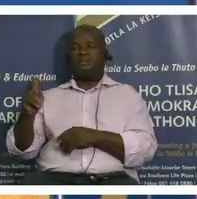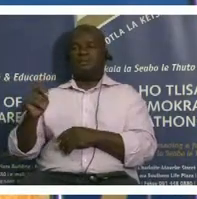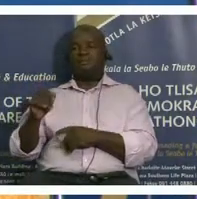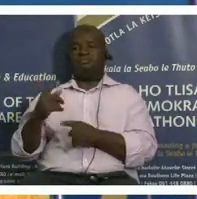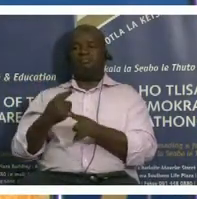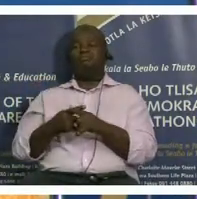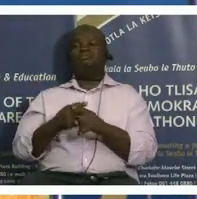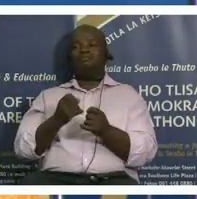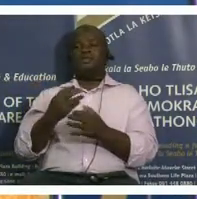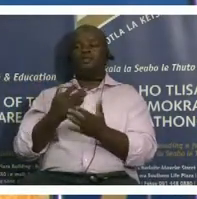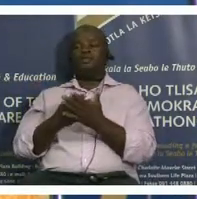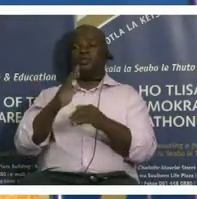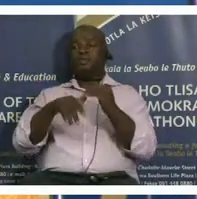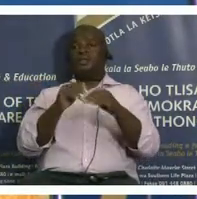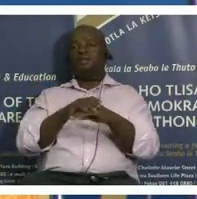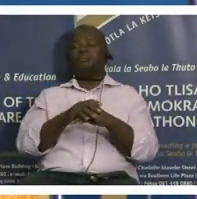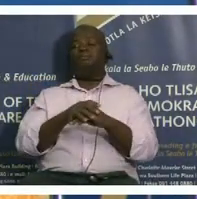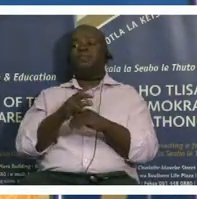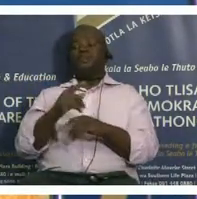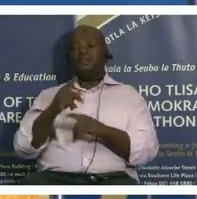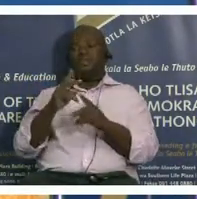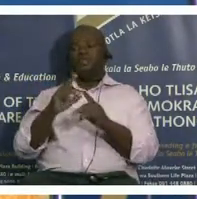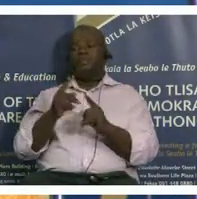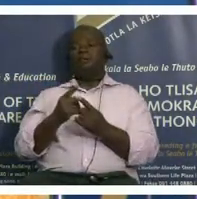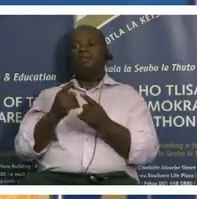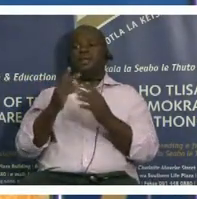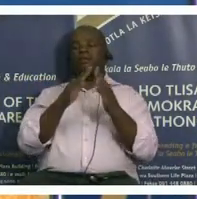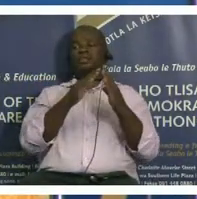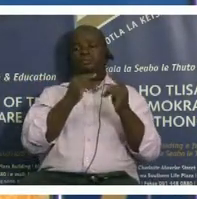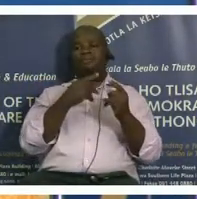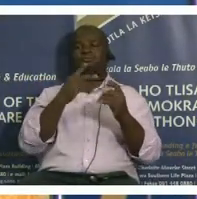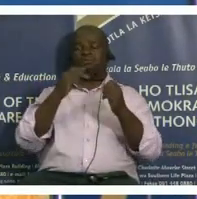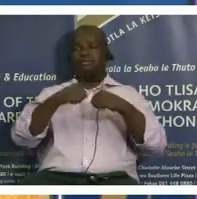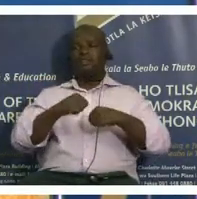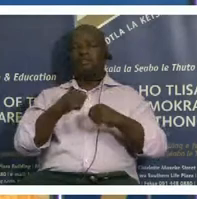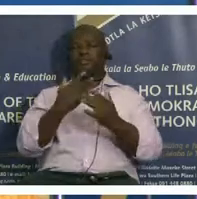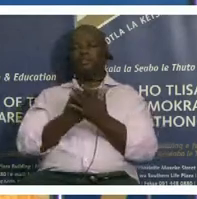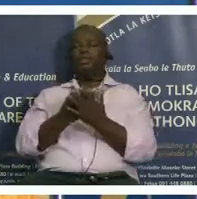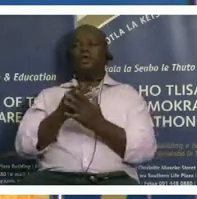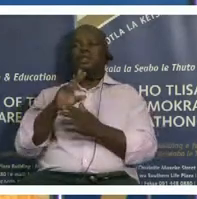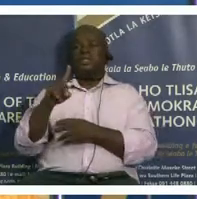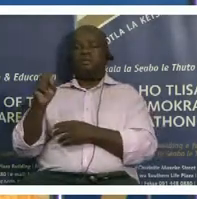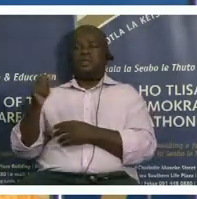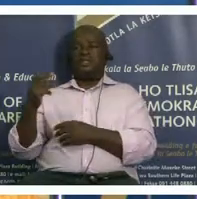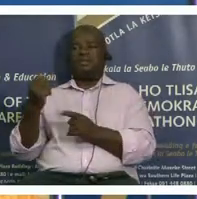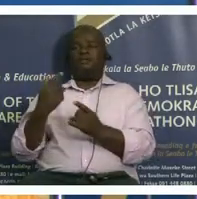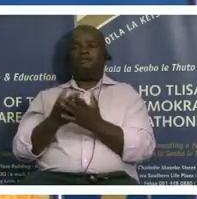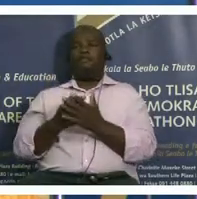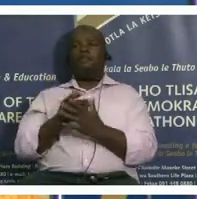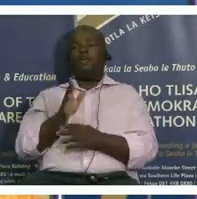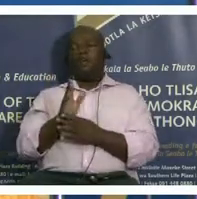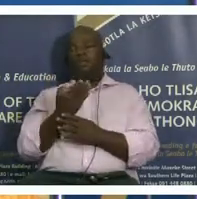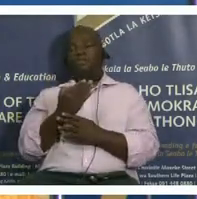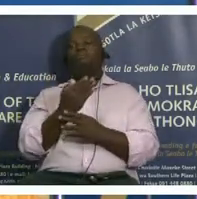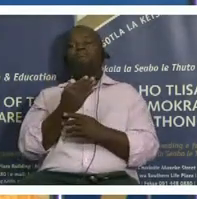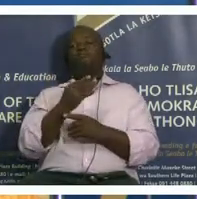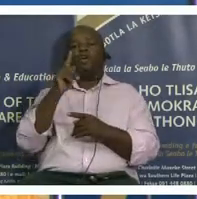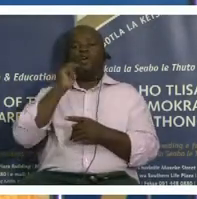Settlement has concluded an agreement with DBSA for the eradication of inappropriate